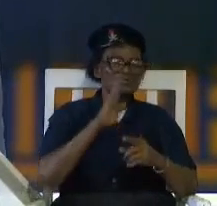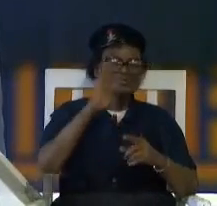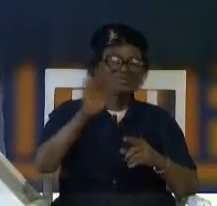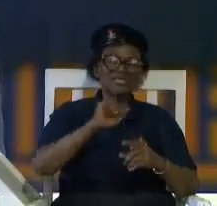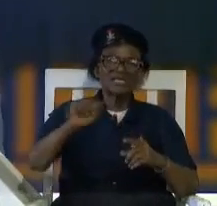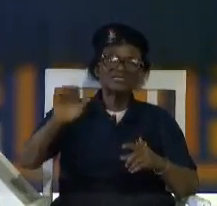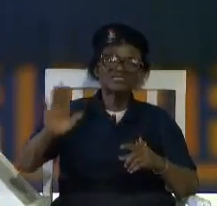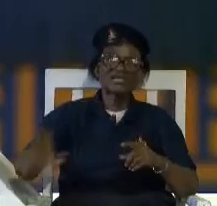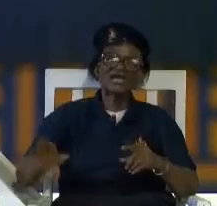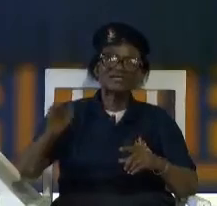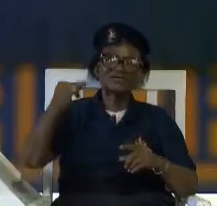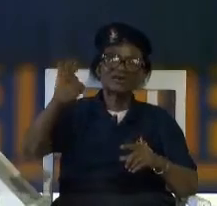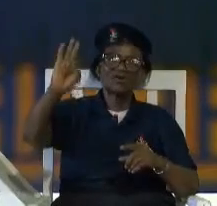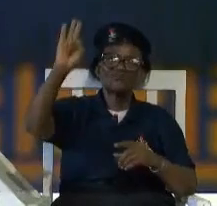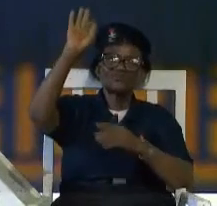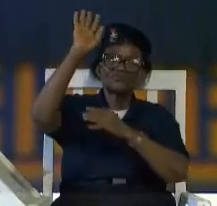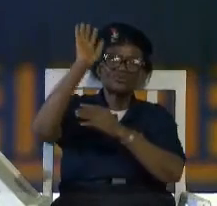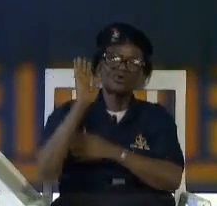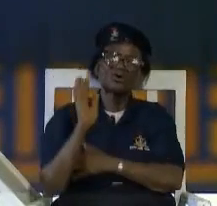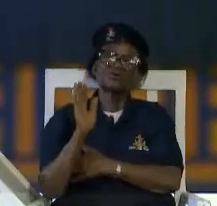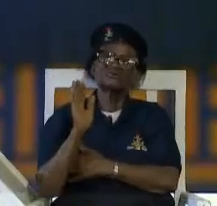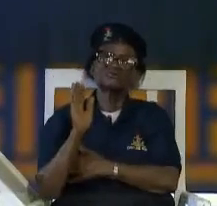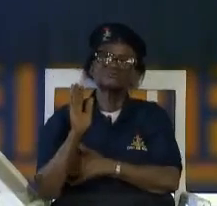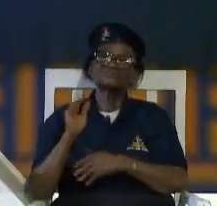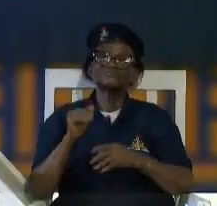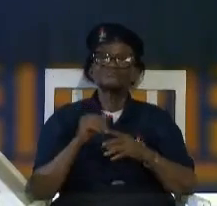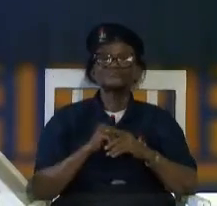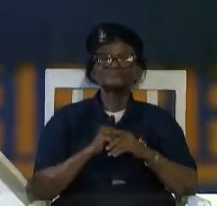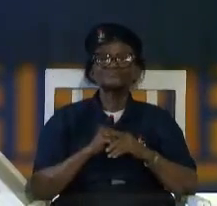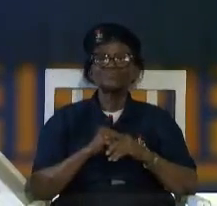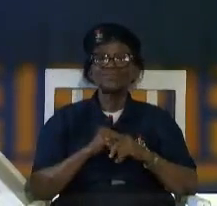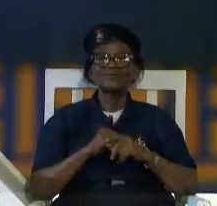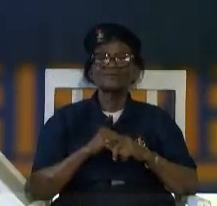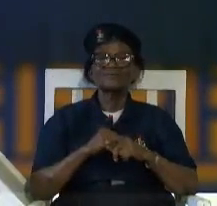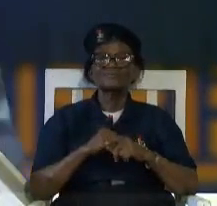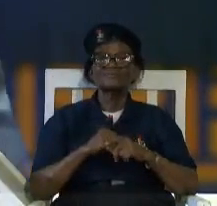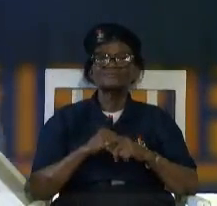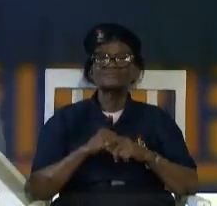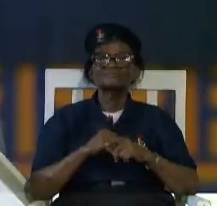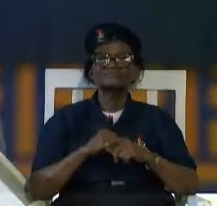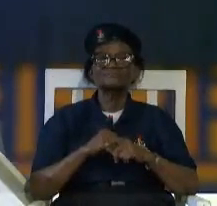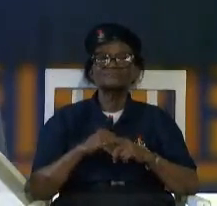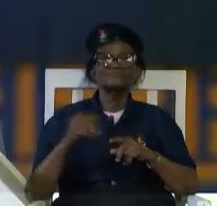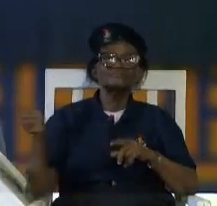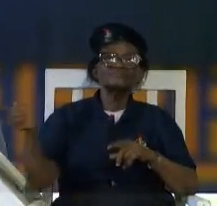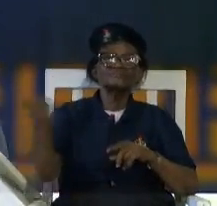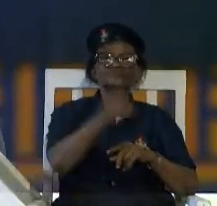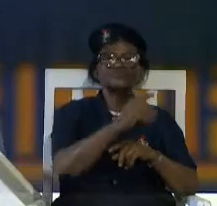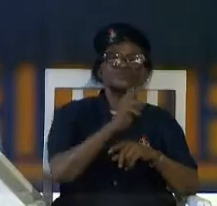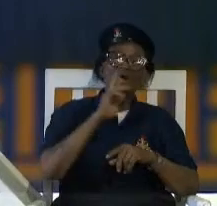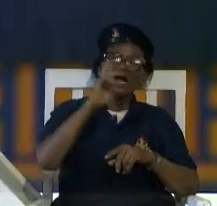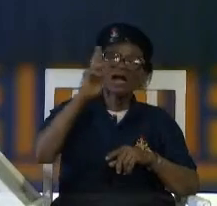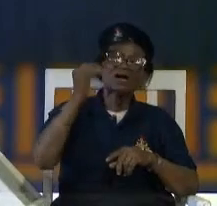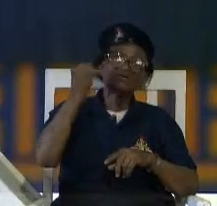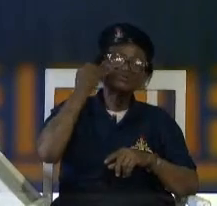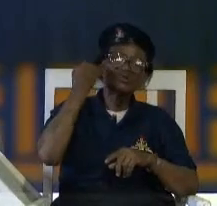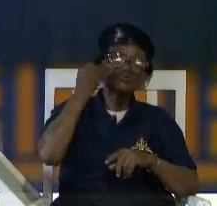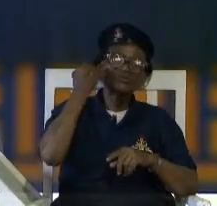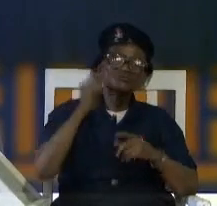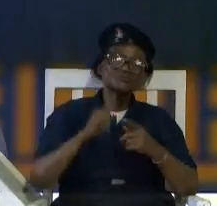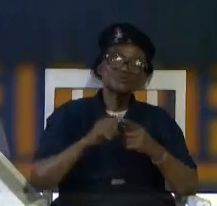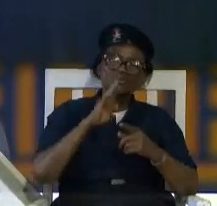of God, You are supposed to be as